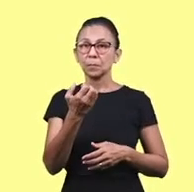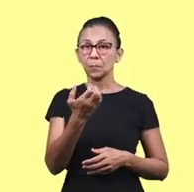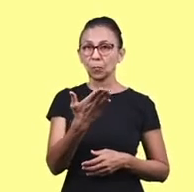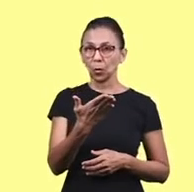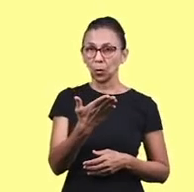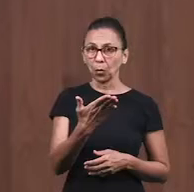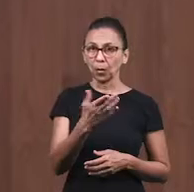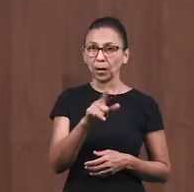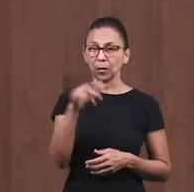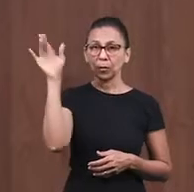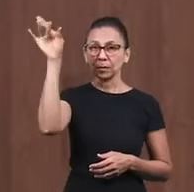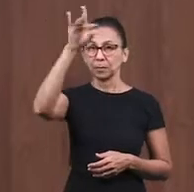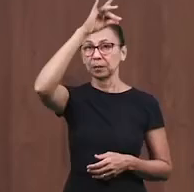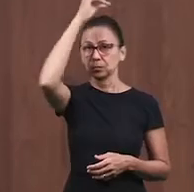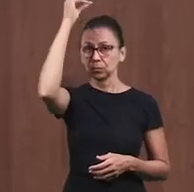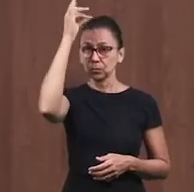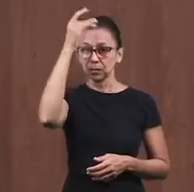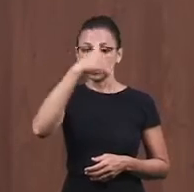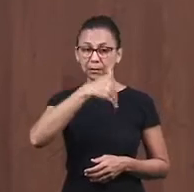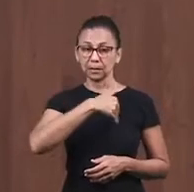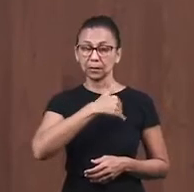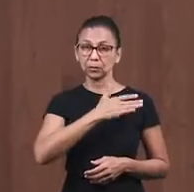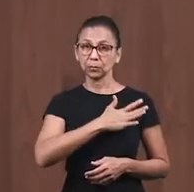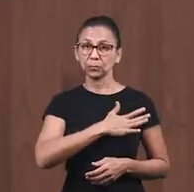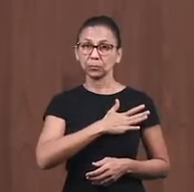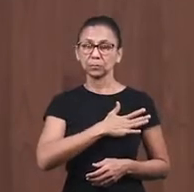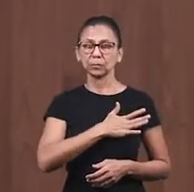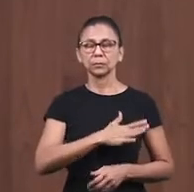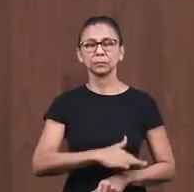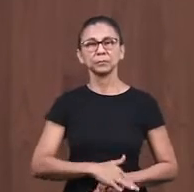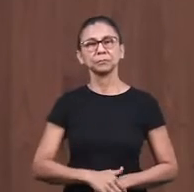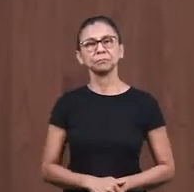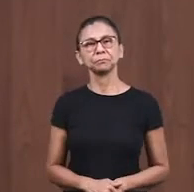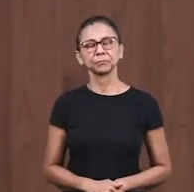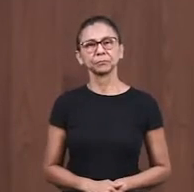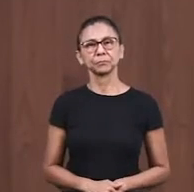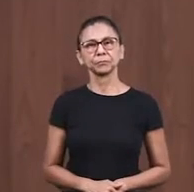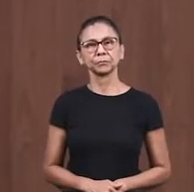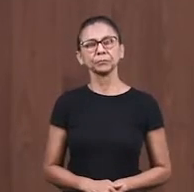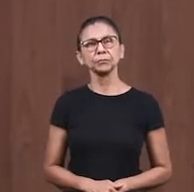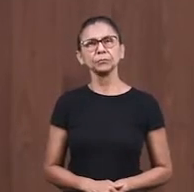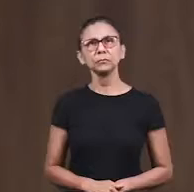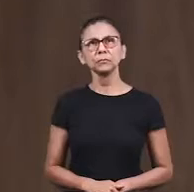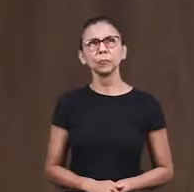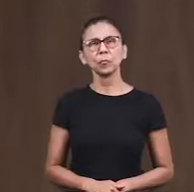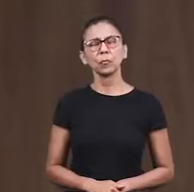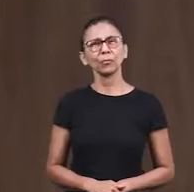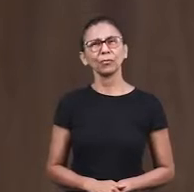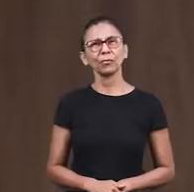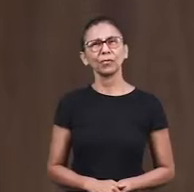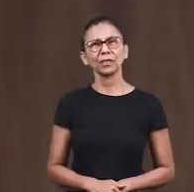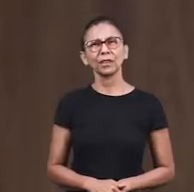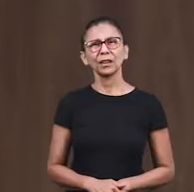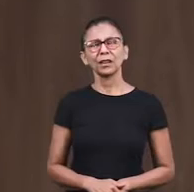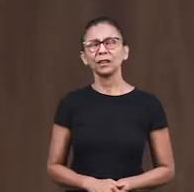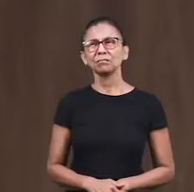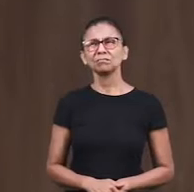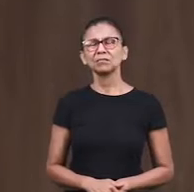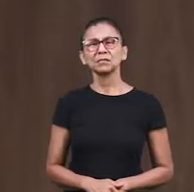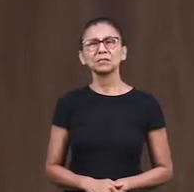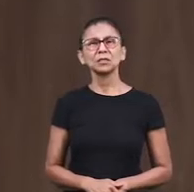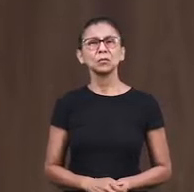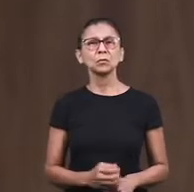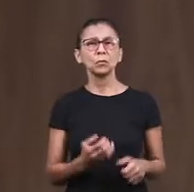In this verse, the Lord is telling us to keep the good deposit. But do you know what